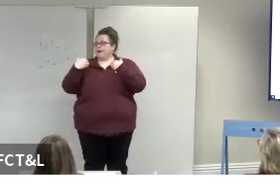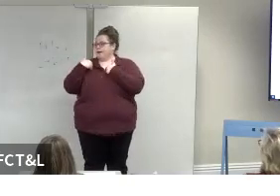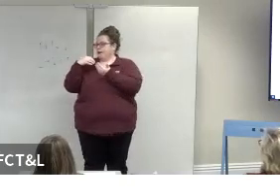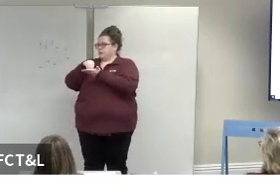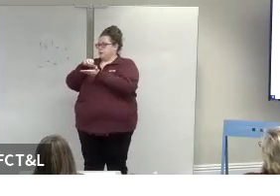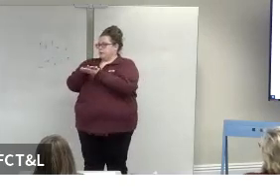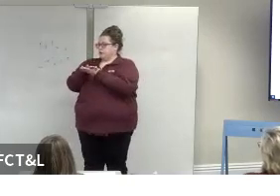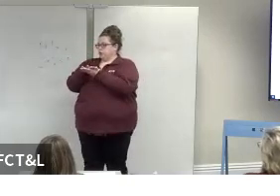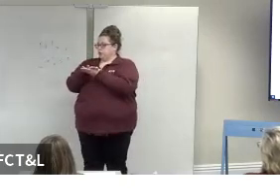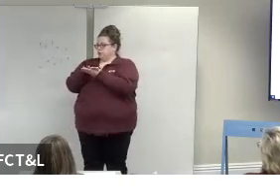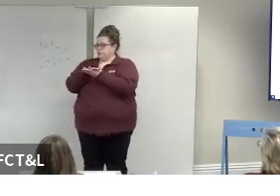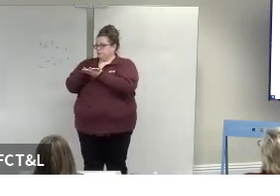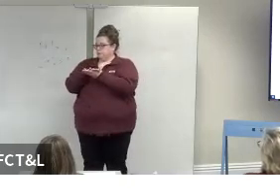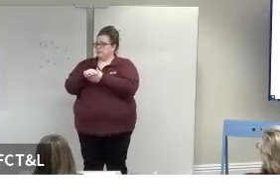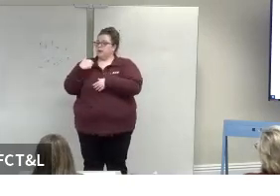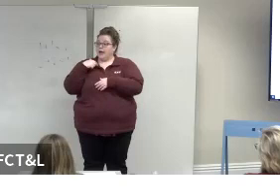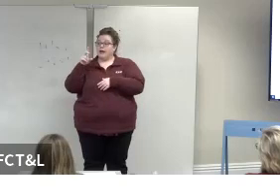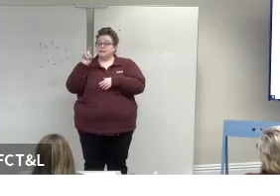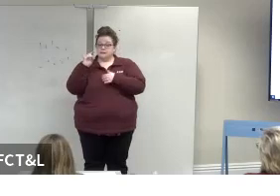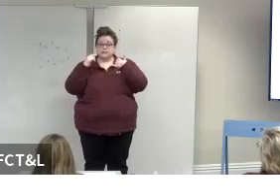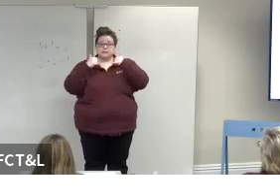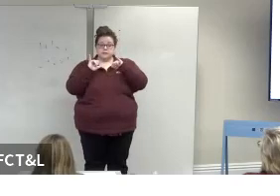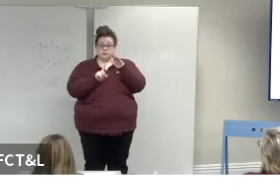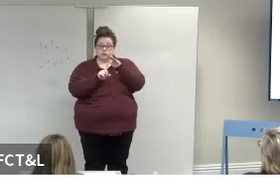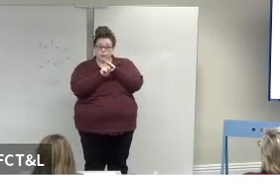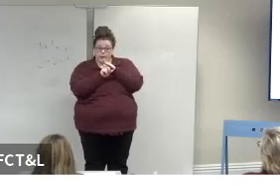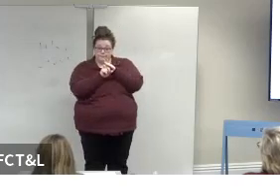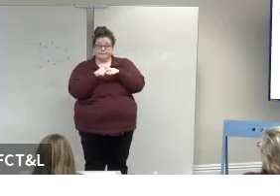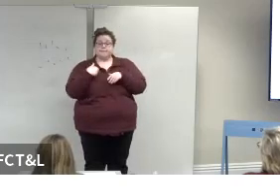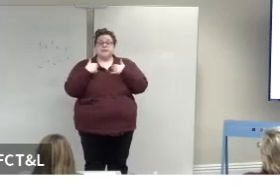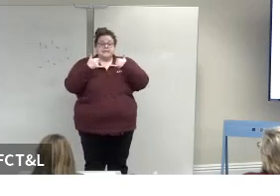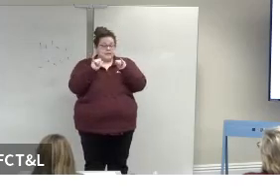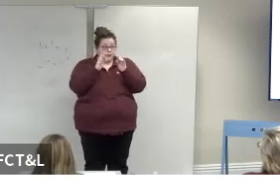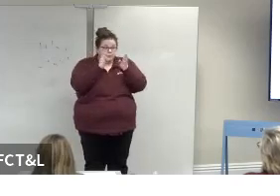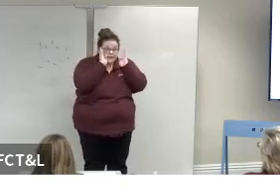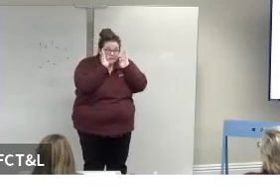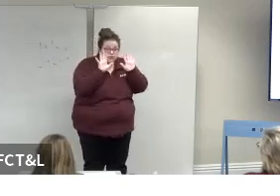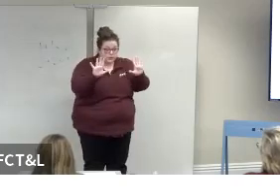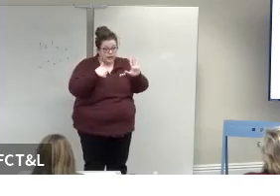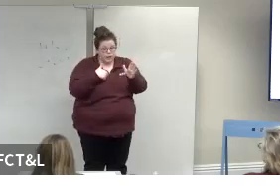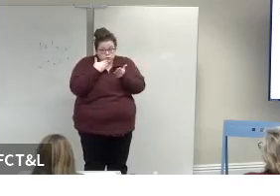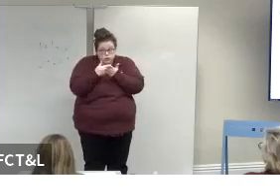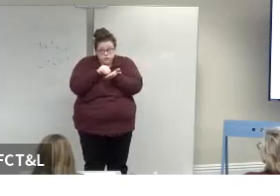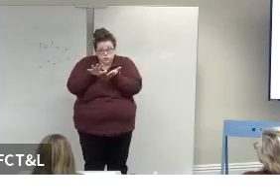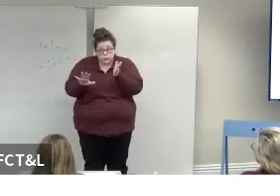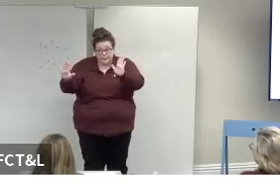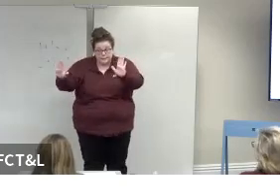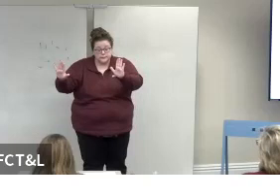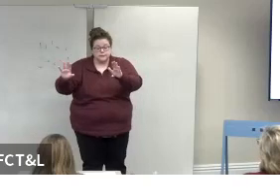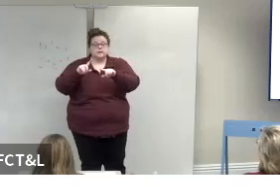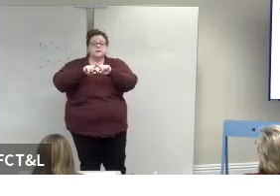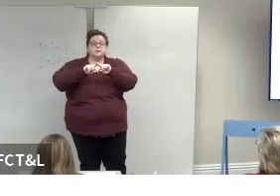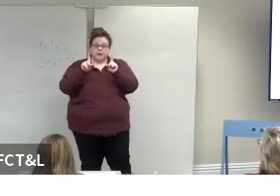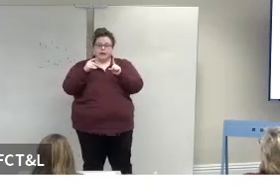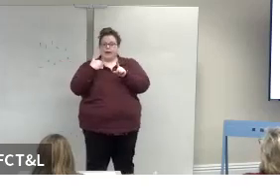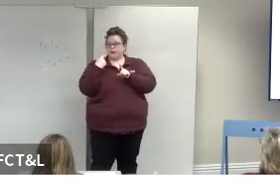during my days in college, I had a note taker, and I did show up and I did pay attention. I was a